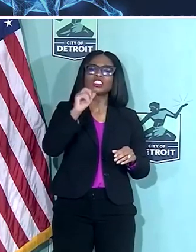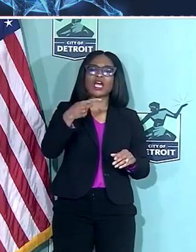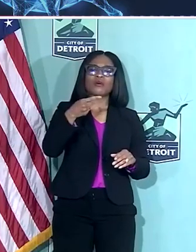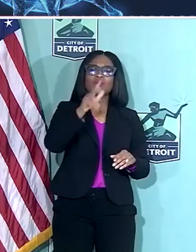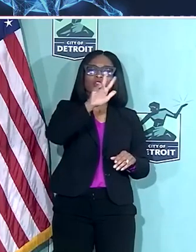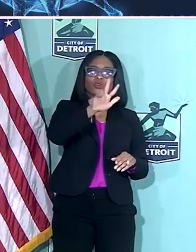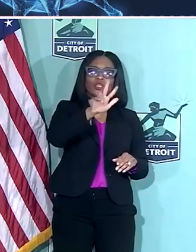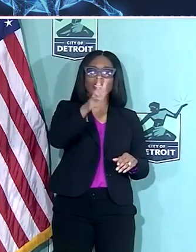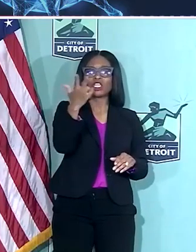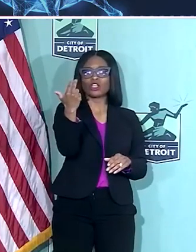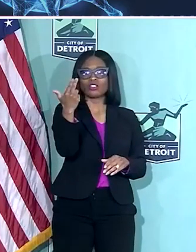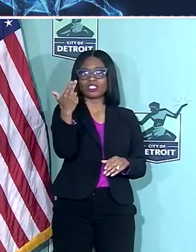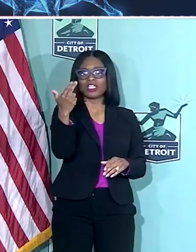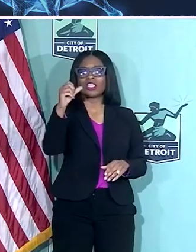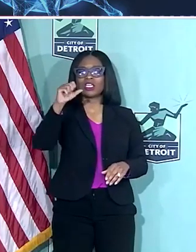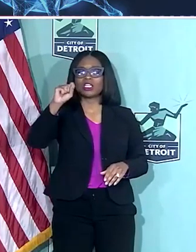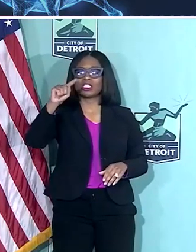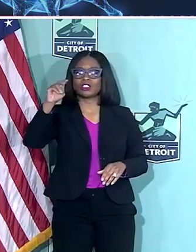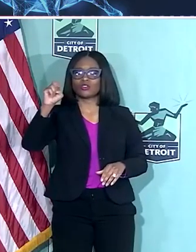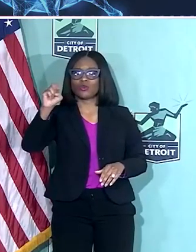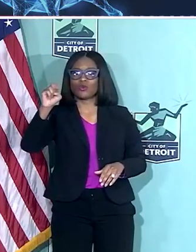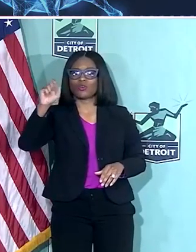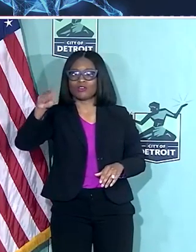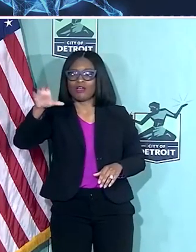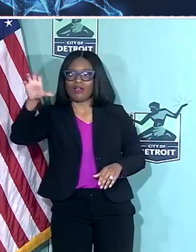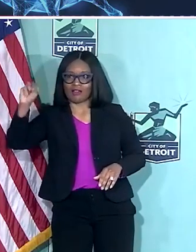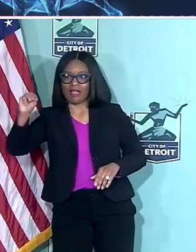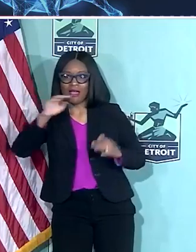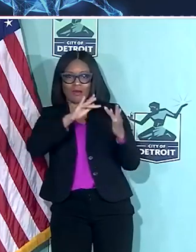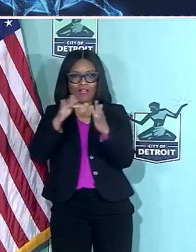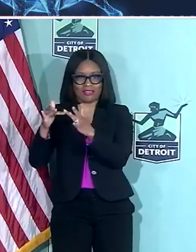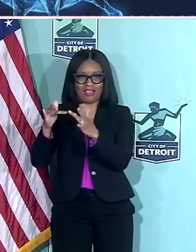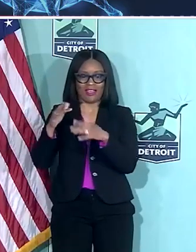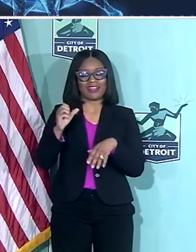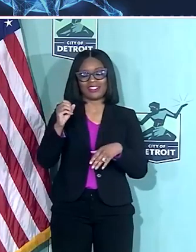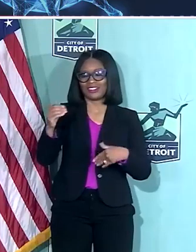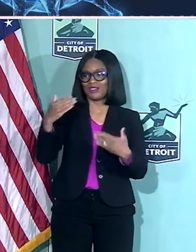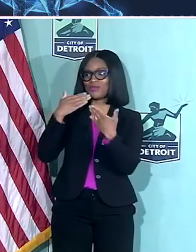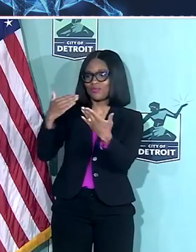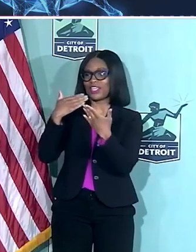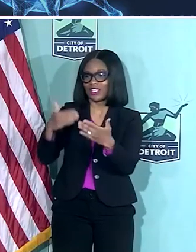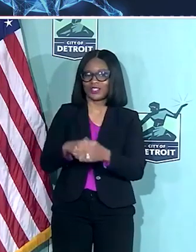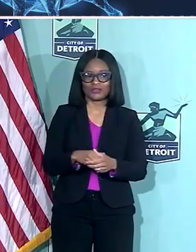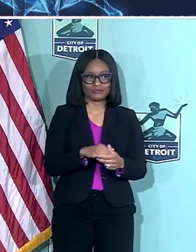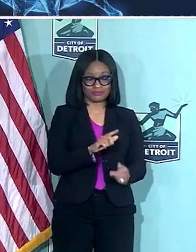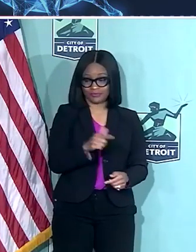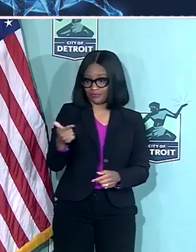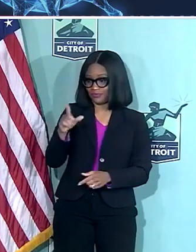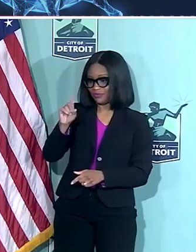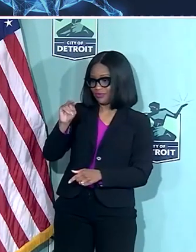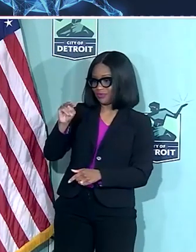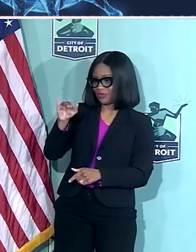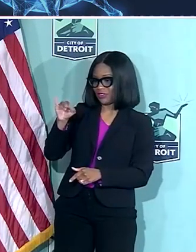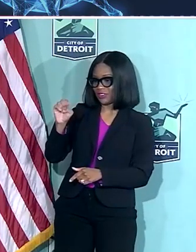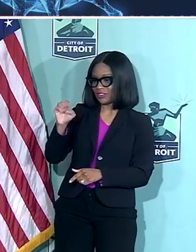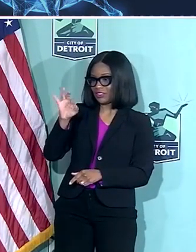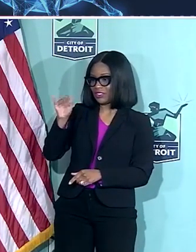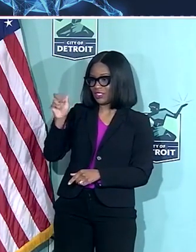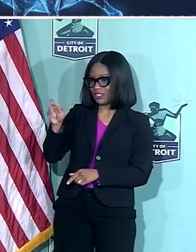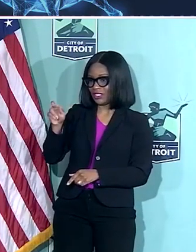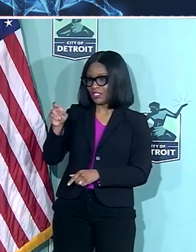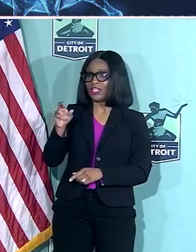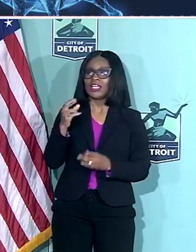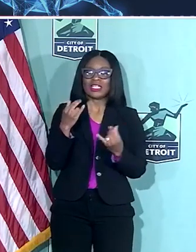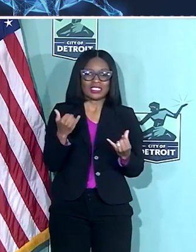Definitely, shop313store.com. We look forward to serving you. All right. And Denise Fair. Thank you, Mayor. So today we